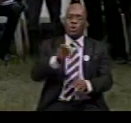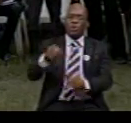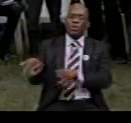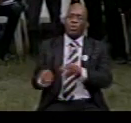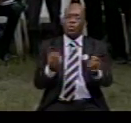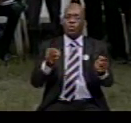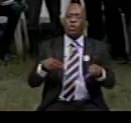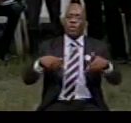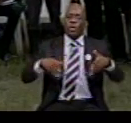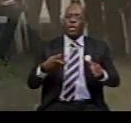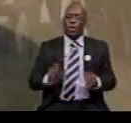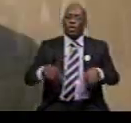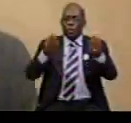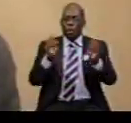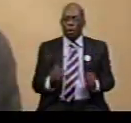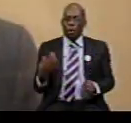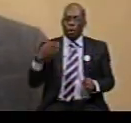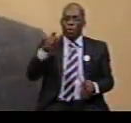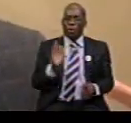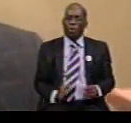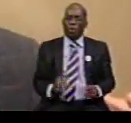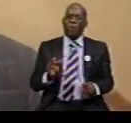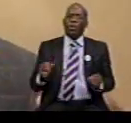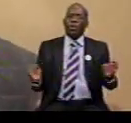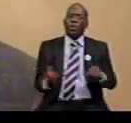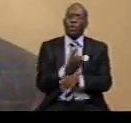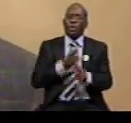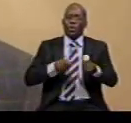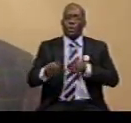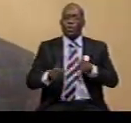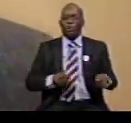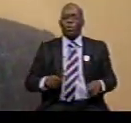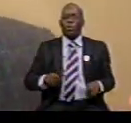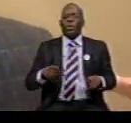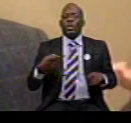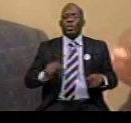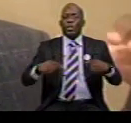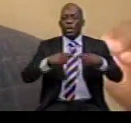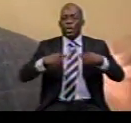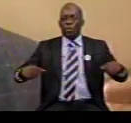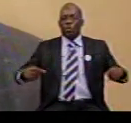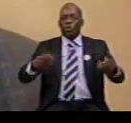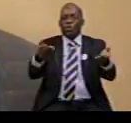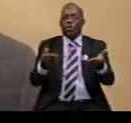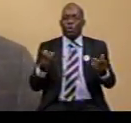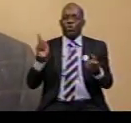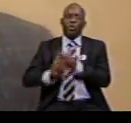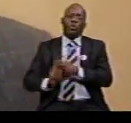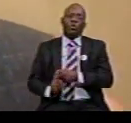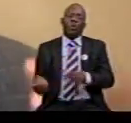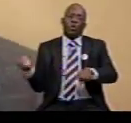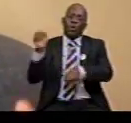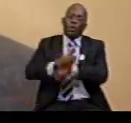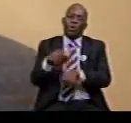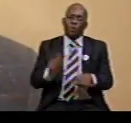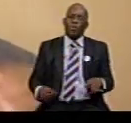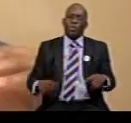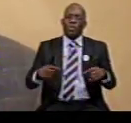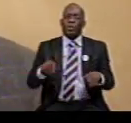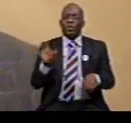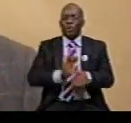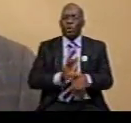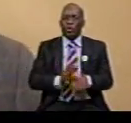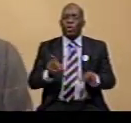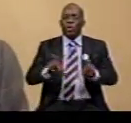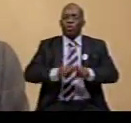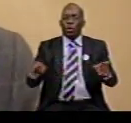control and liberate the church. The enemy want to cower the church. The enemy want to subdue the church. But Jesus said, I